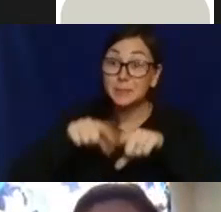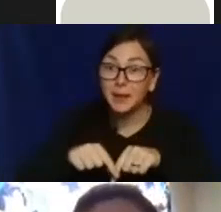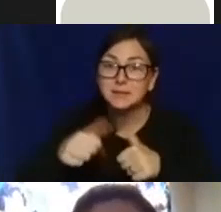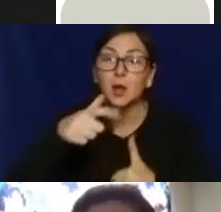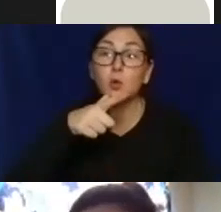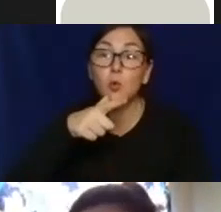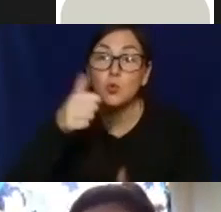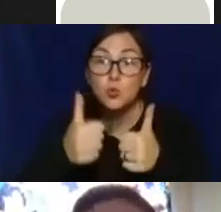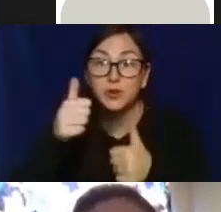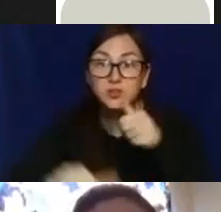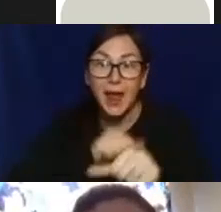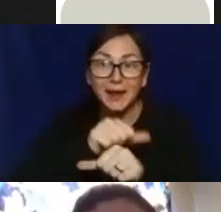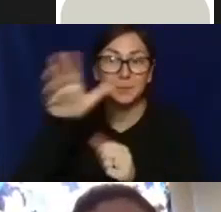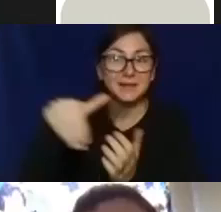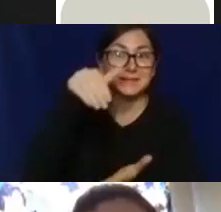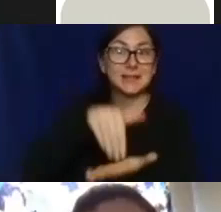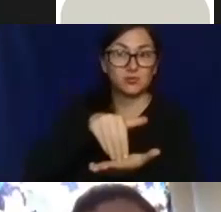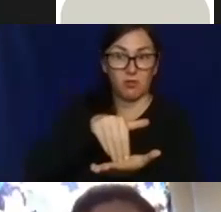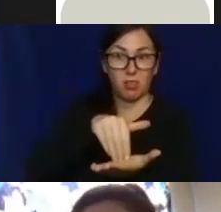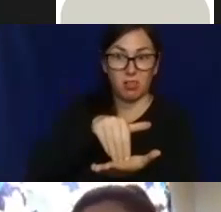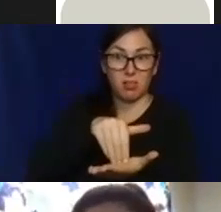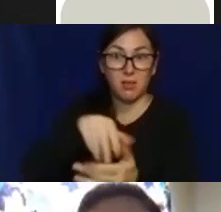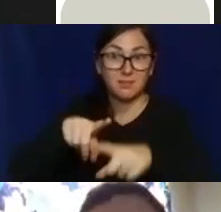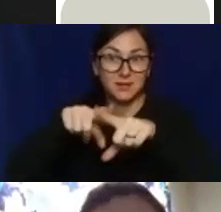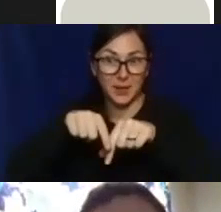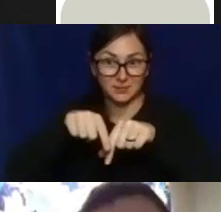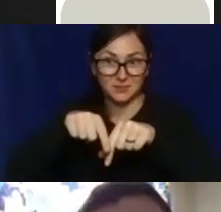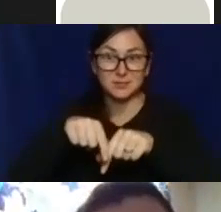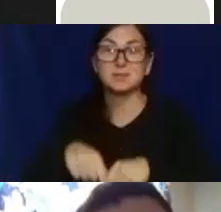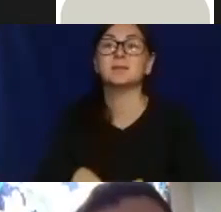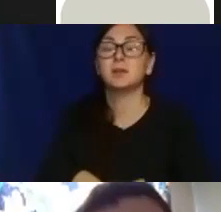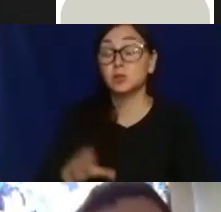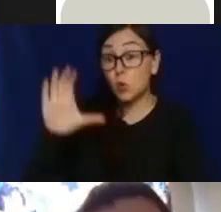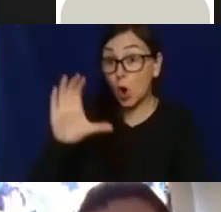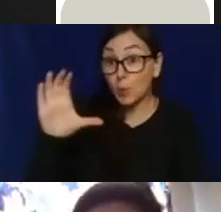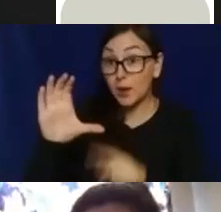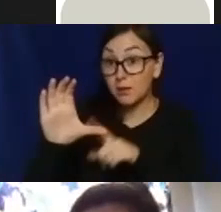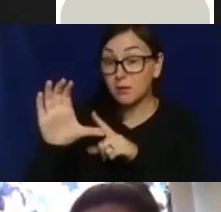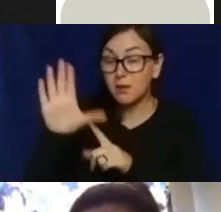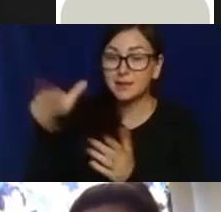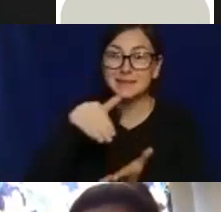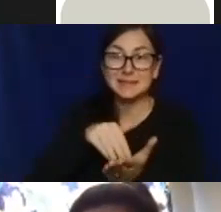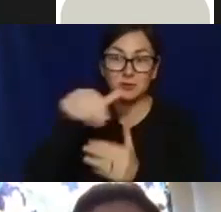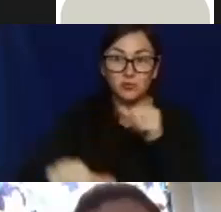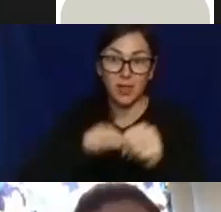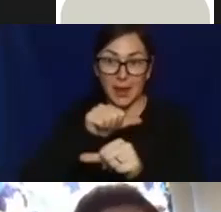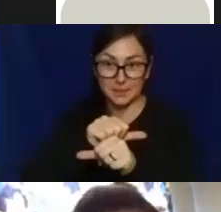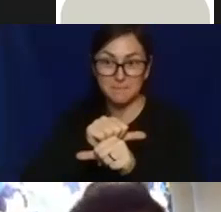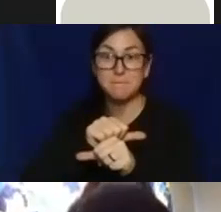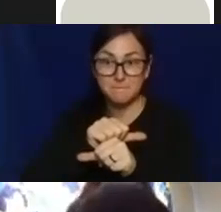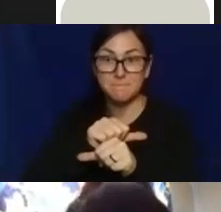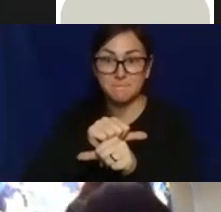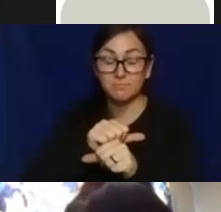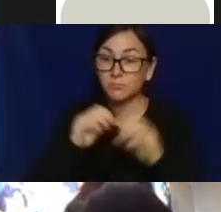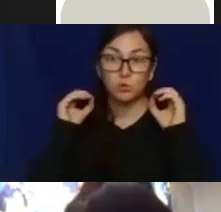is. In this case, it was defined and it said carbon's the central atom, which in this scenario has no lone